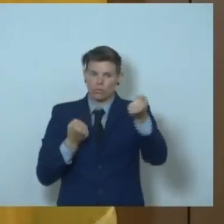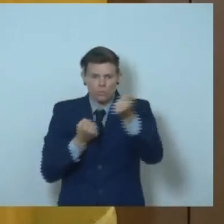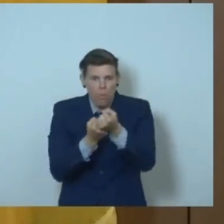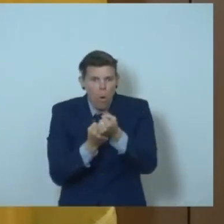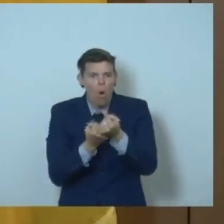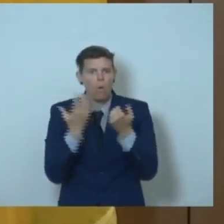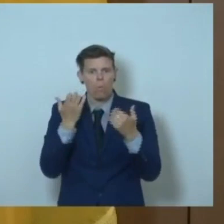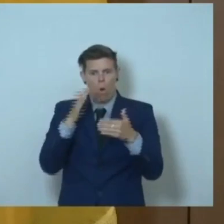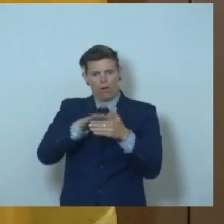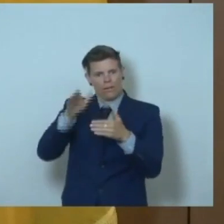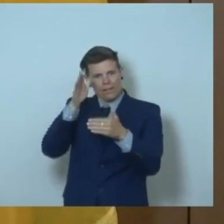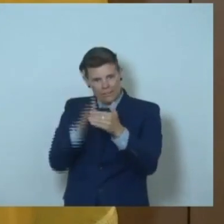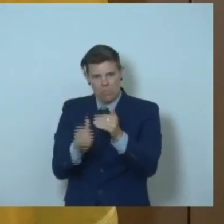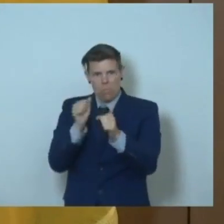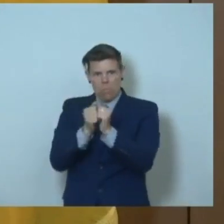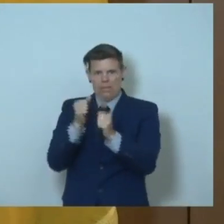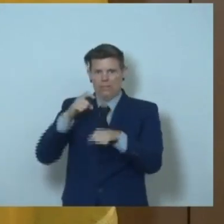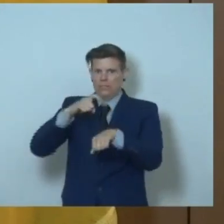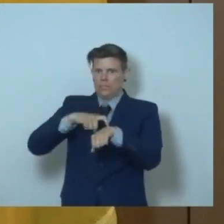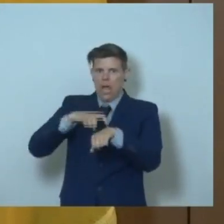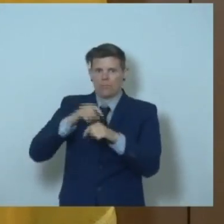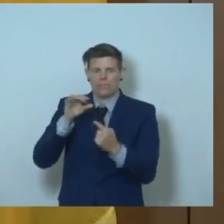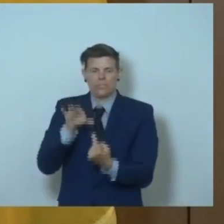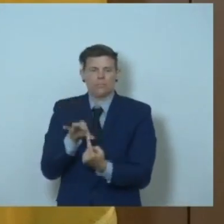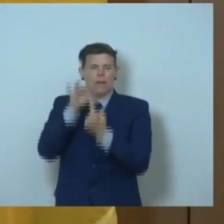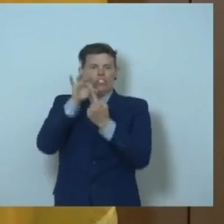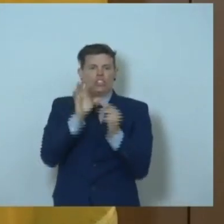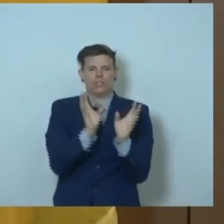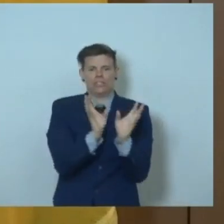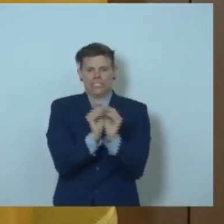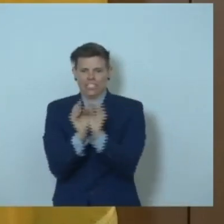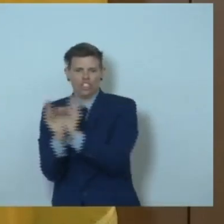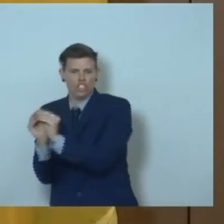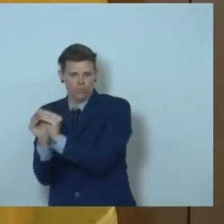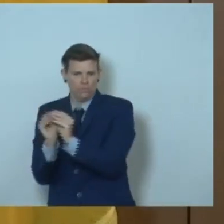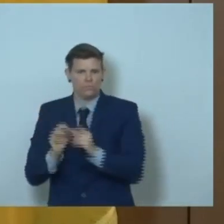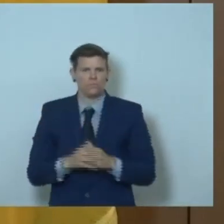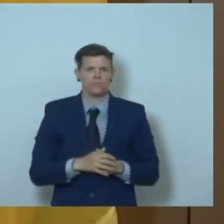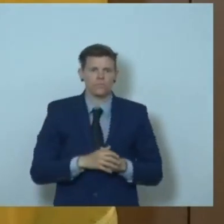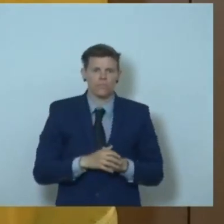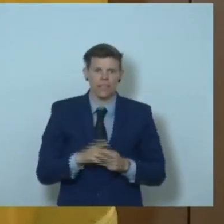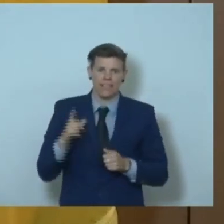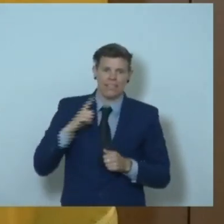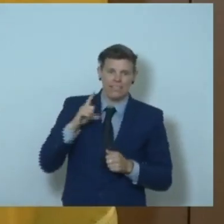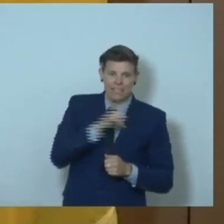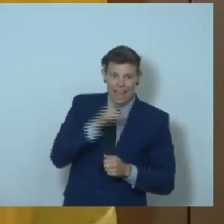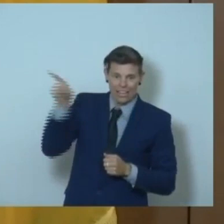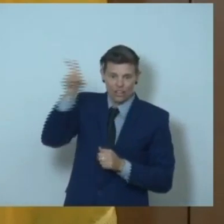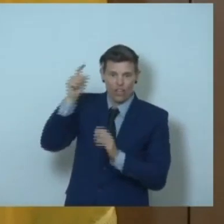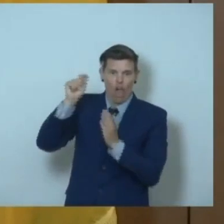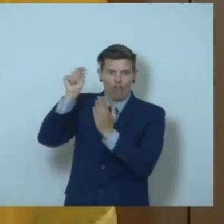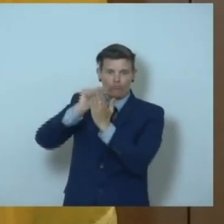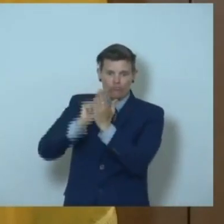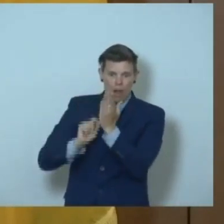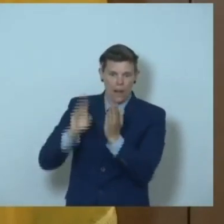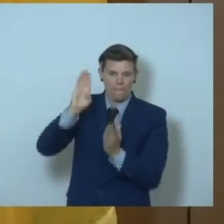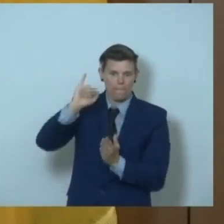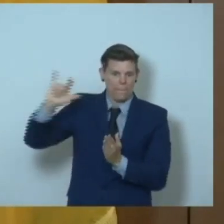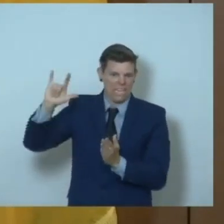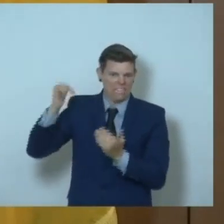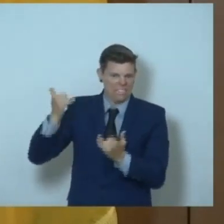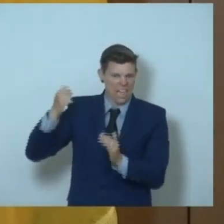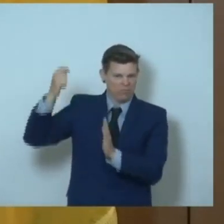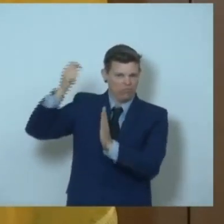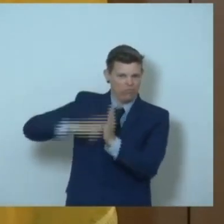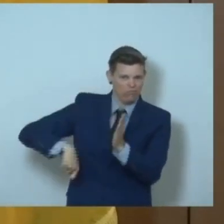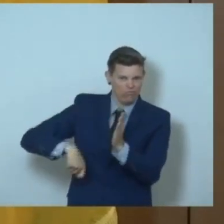limited special session. So they're working on those details. Legislation is being drafted. I am very